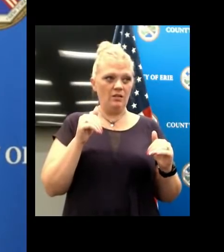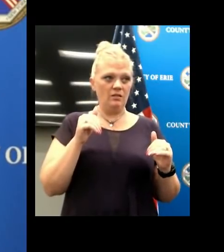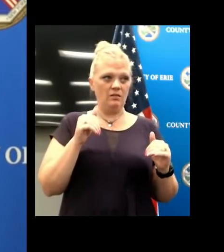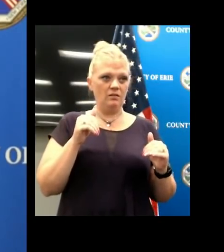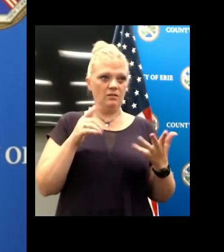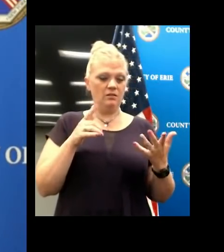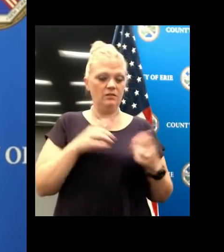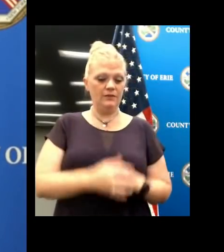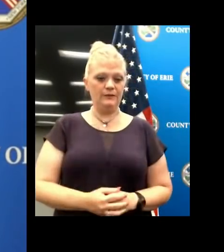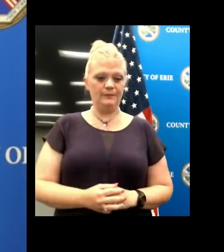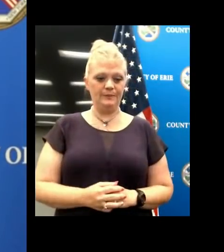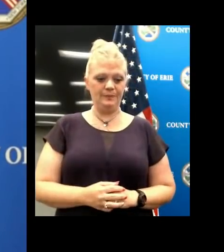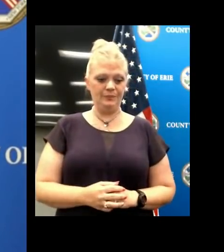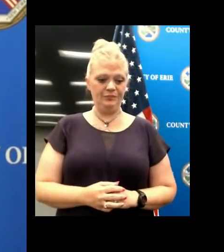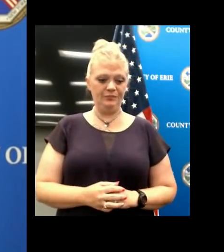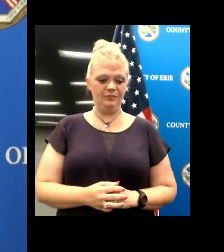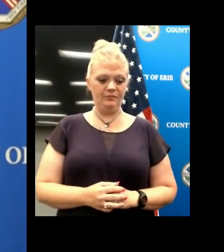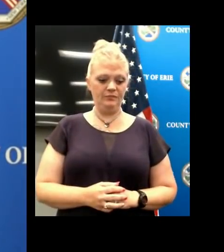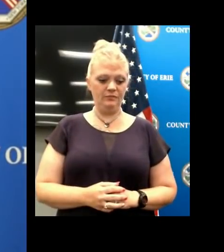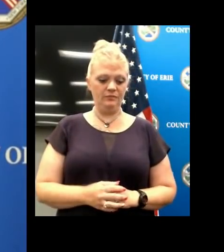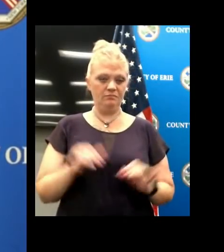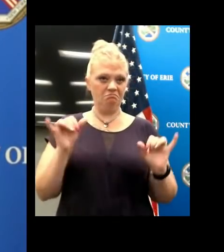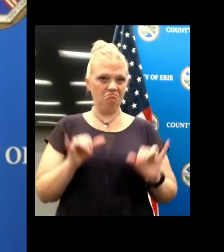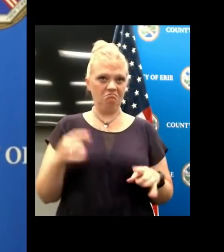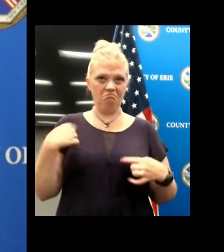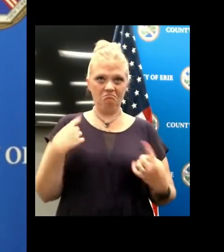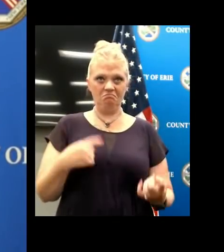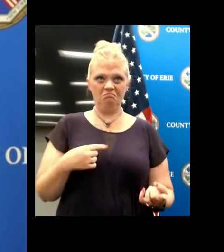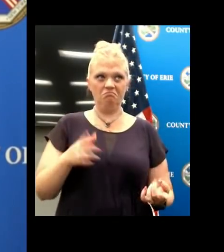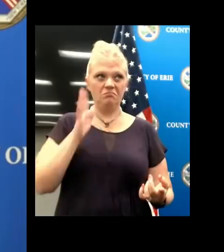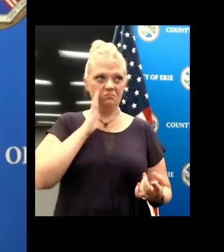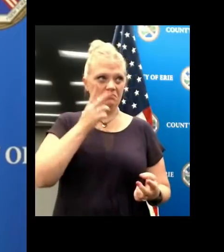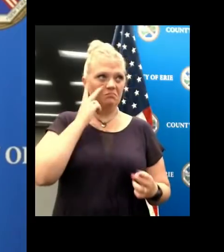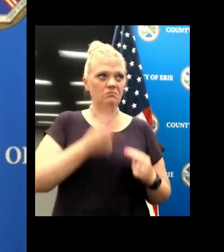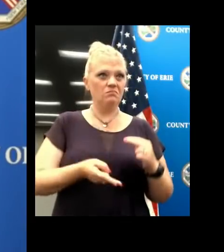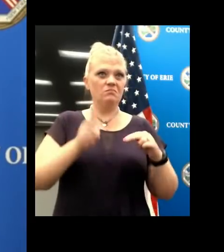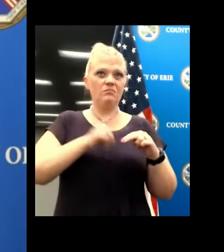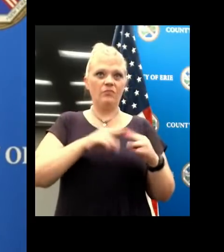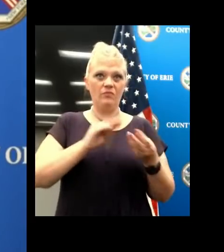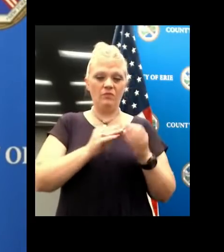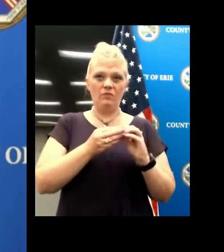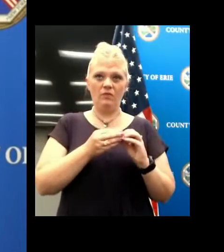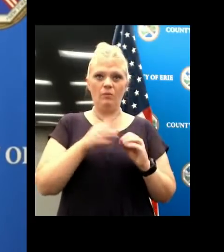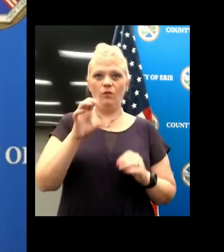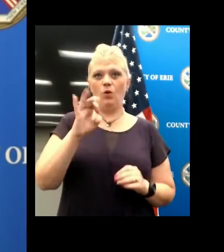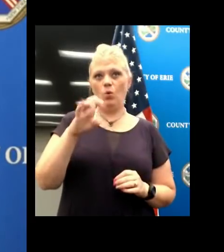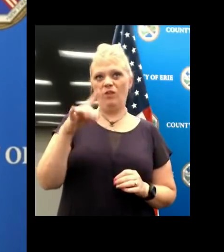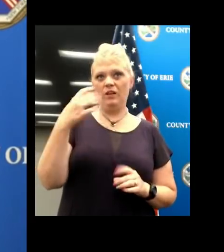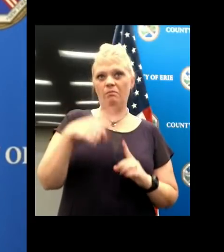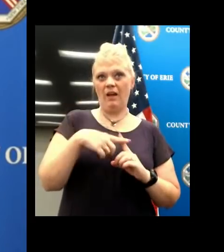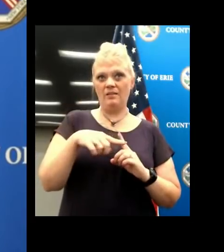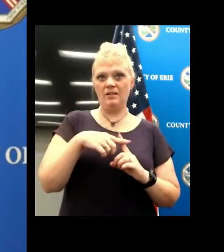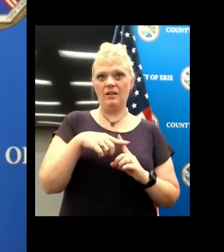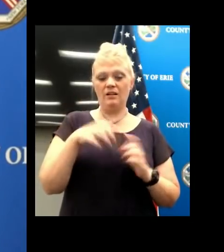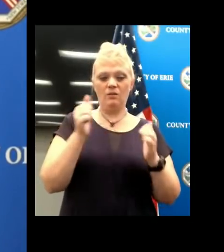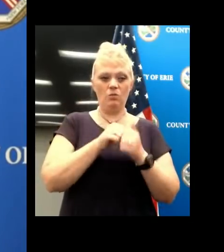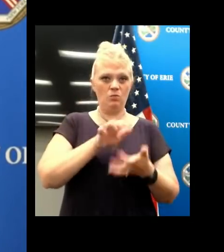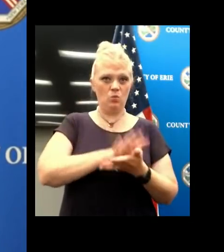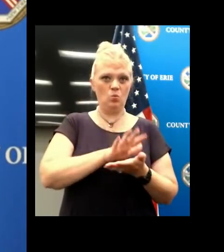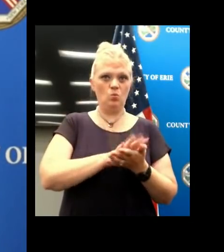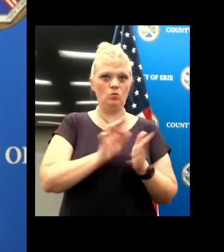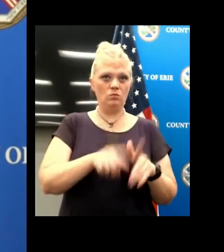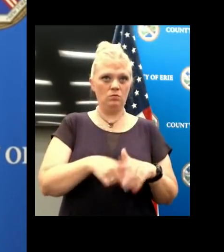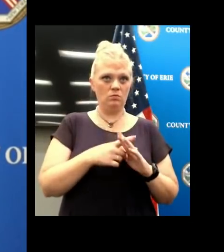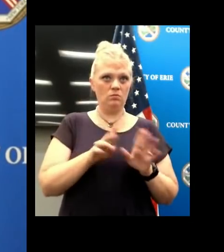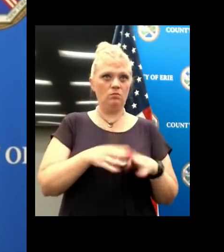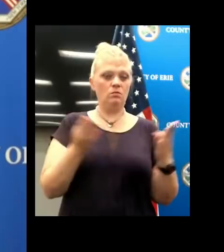stating throughout this press event, that we are going to see increasing number of COVID positive cases with the schools opening up. I